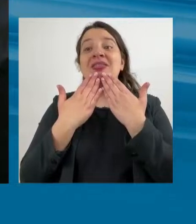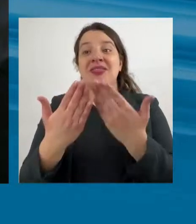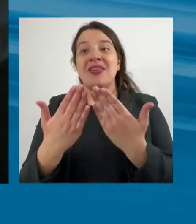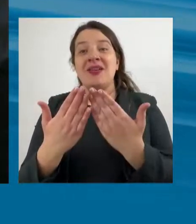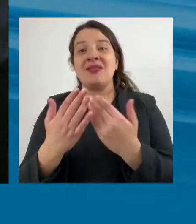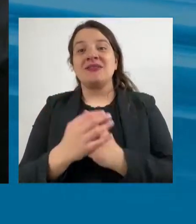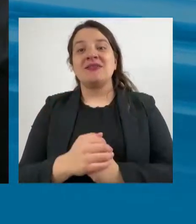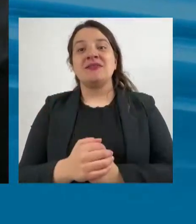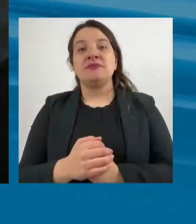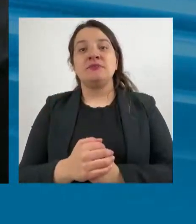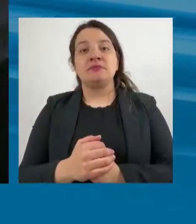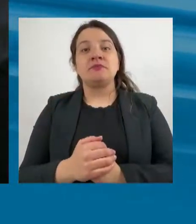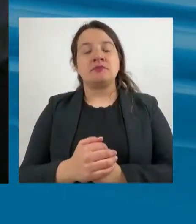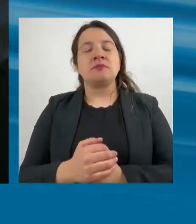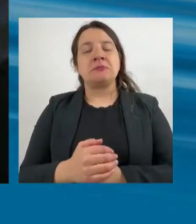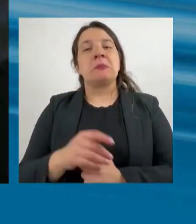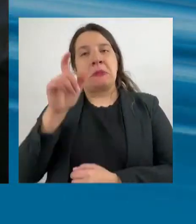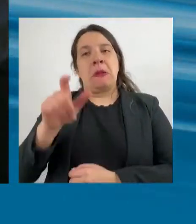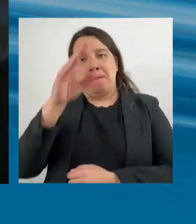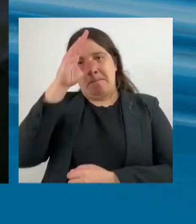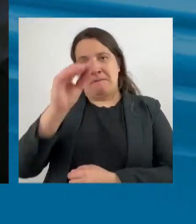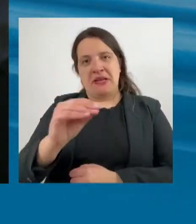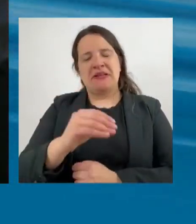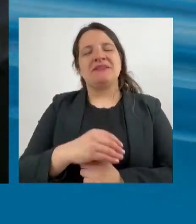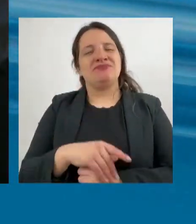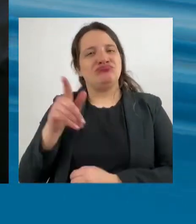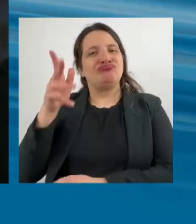Thank you very much, Mr. Humphrey.